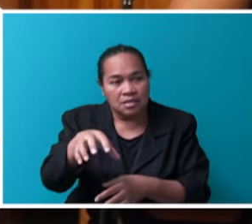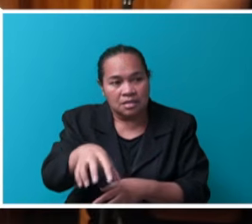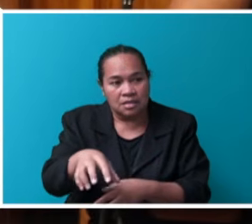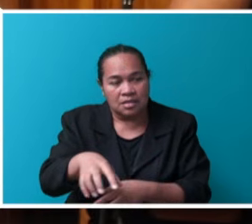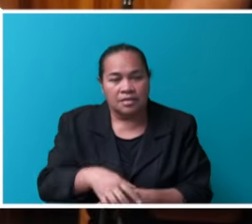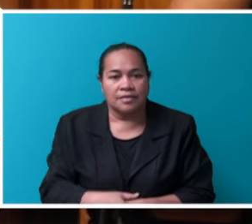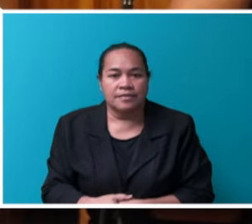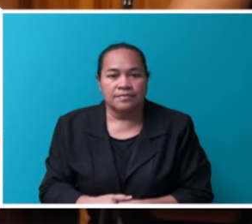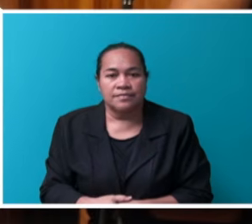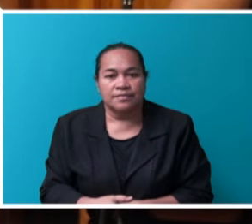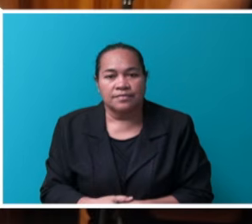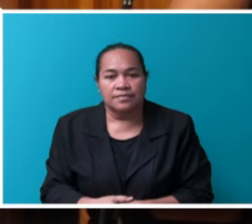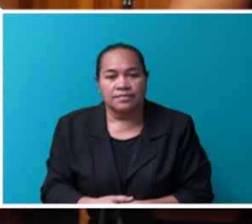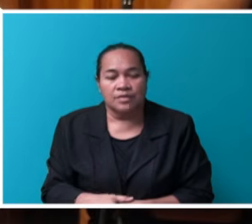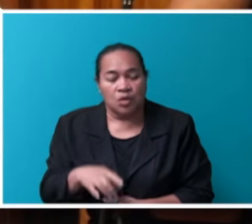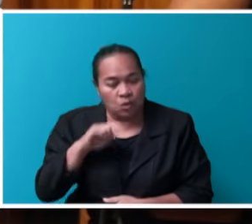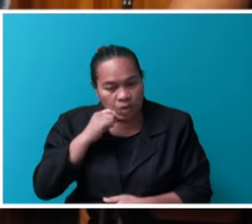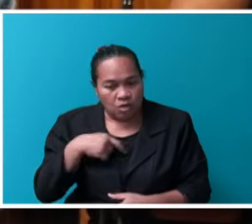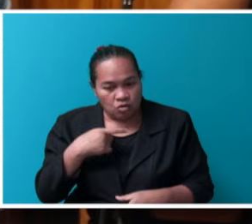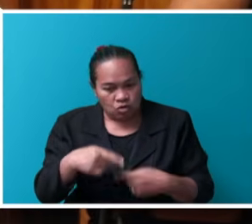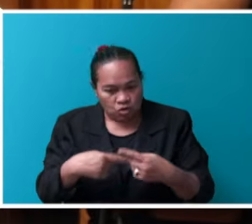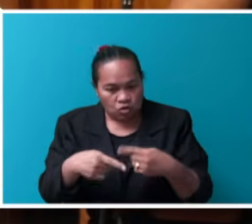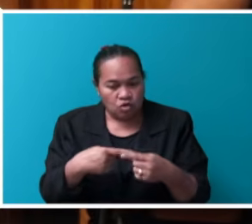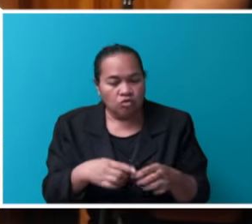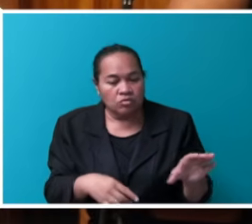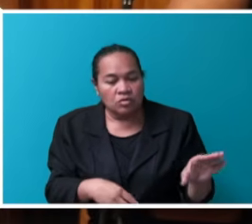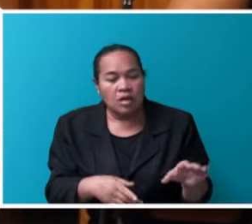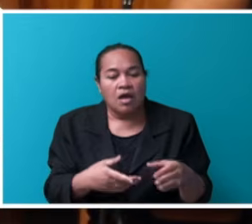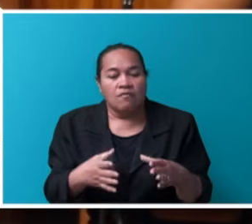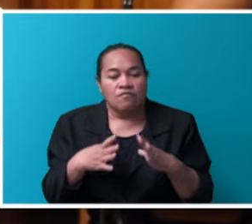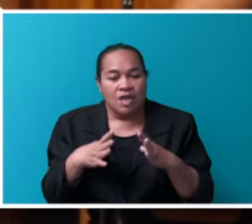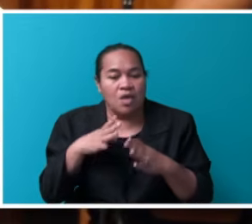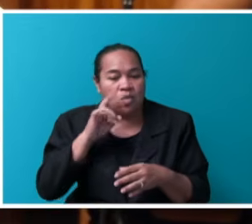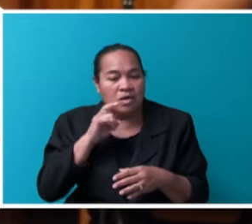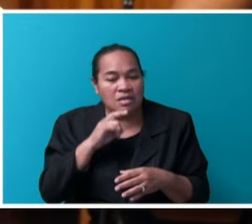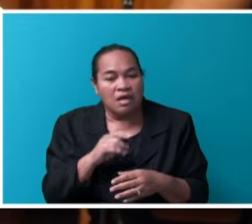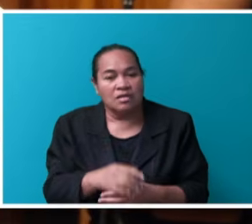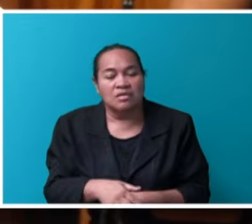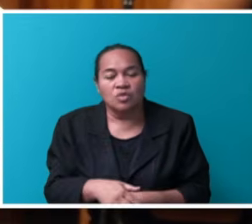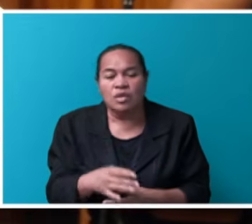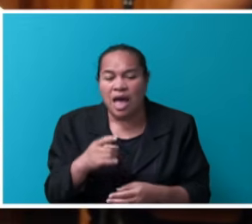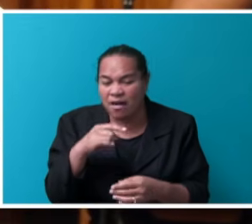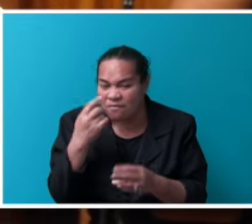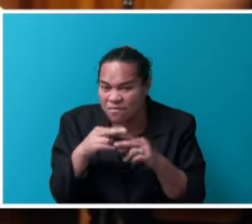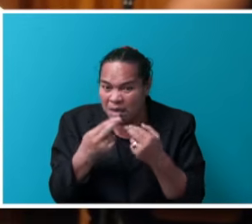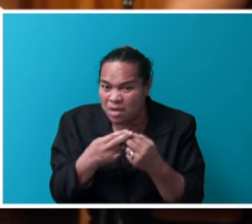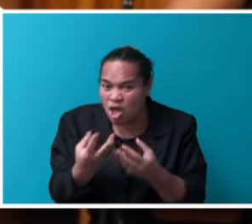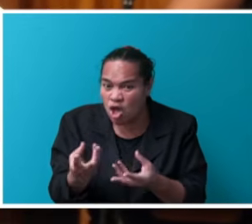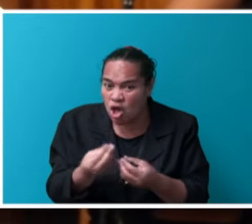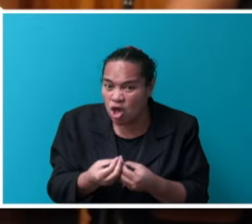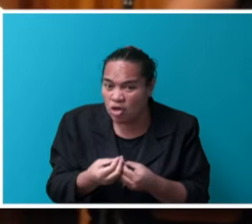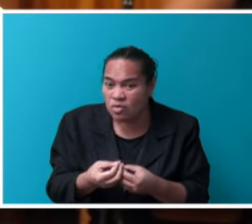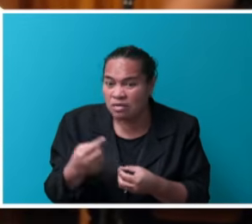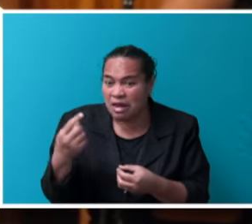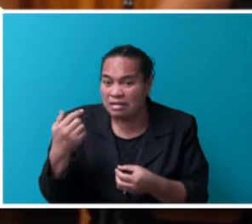sector. We will continue with the provision of free water for households with income of $30,000 and below. Government will also